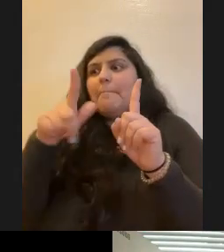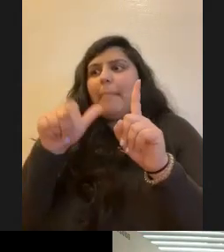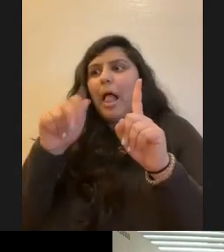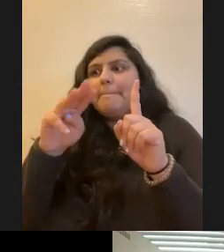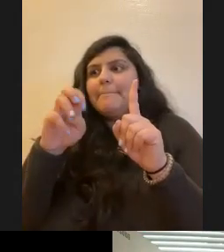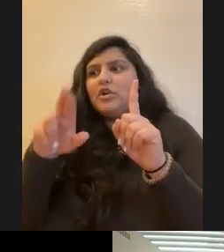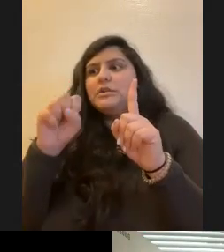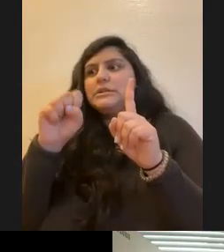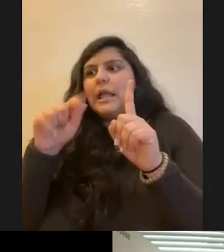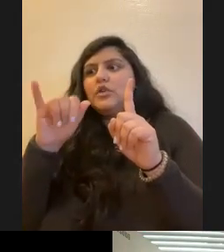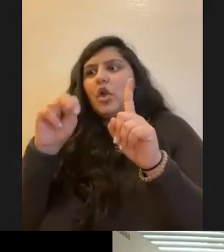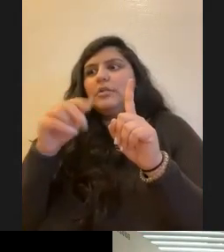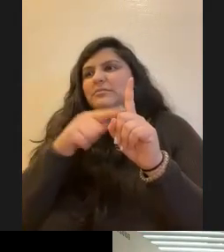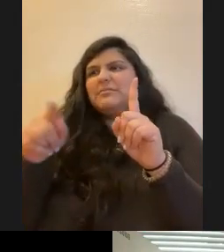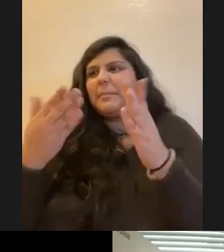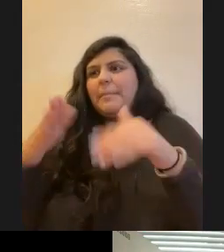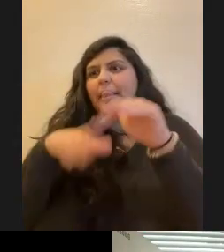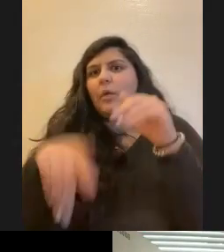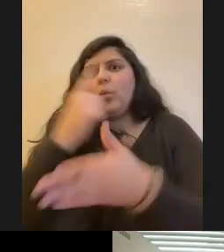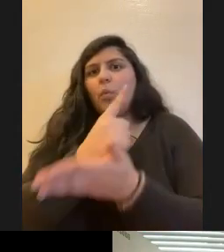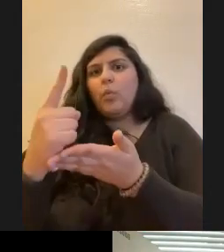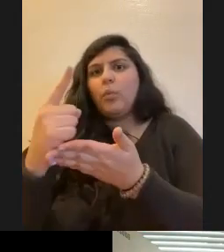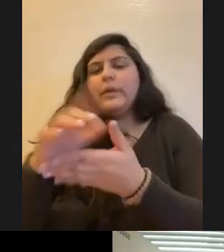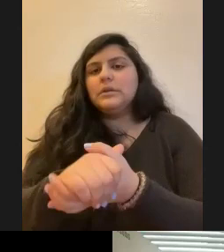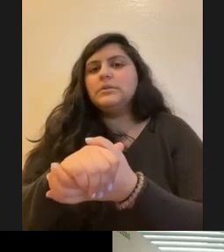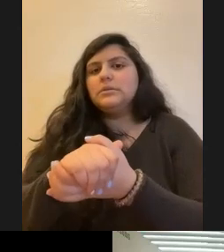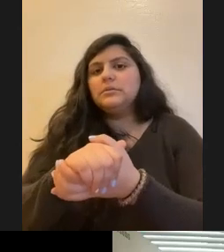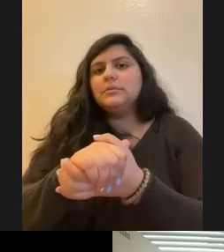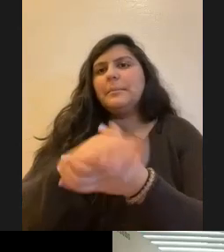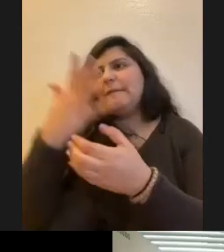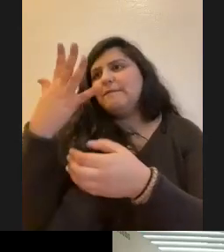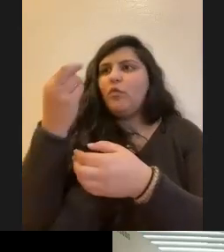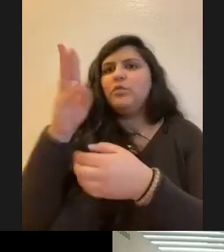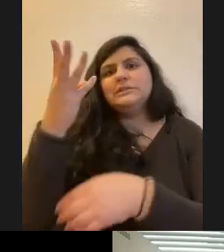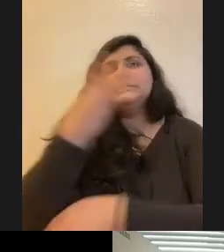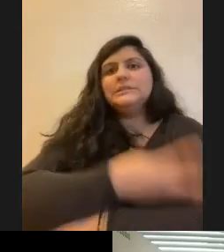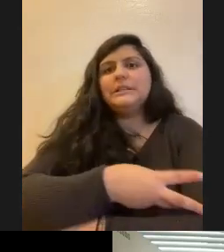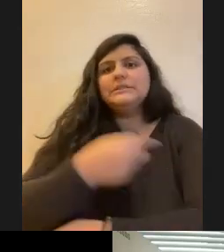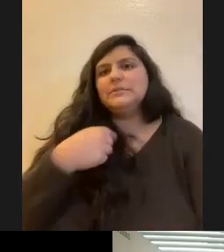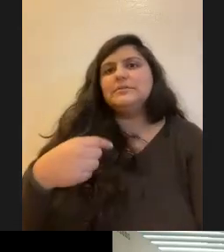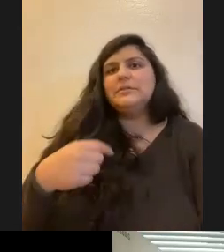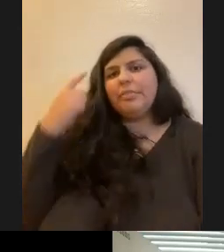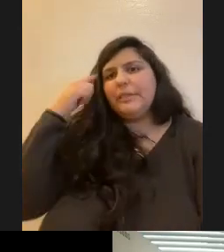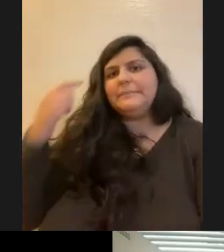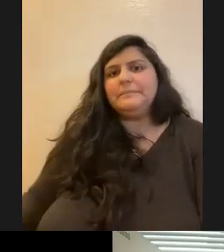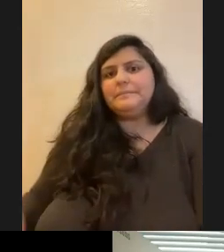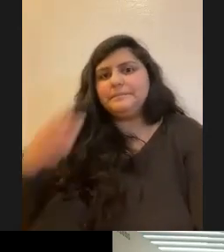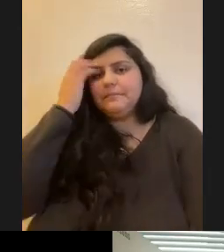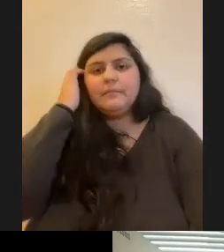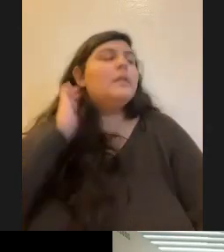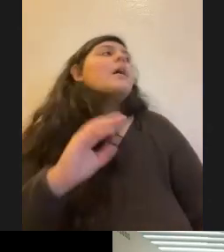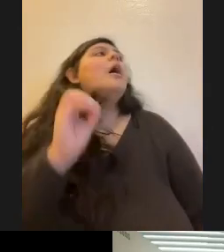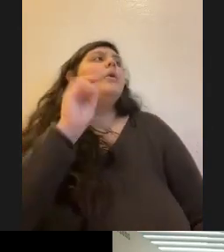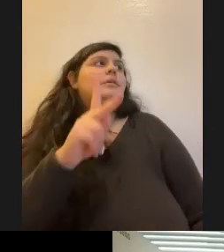That's usually slightly less than a week. Wow. So maybe 5 or 6 days, I believe. So because